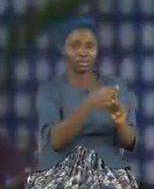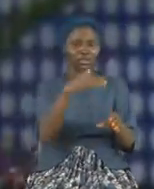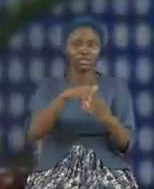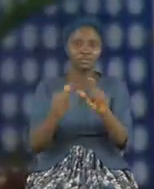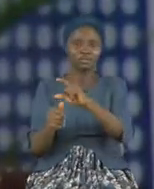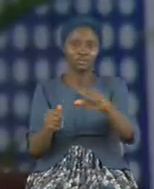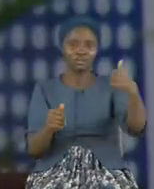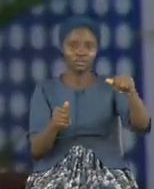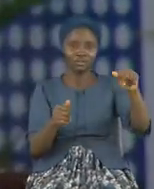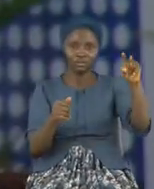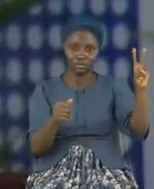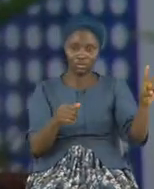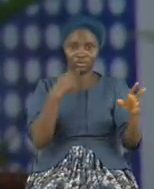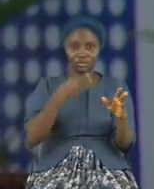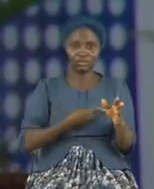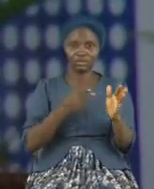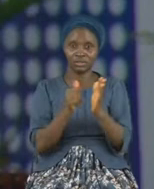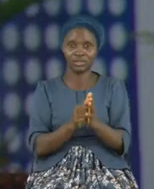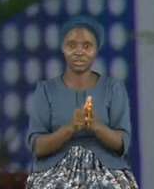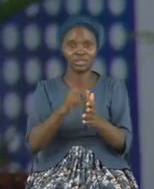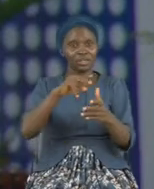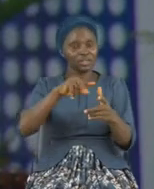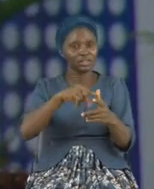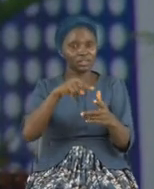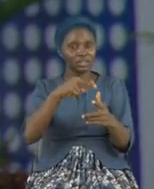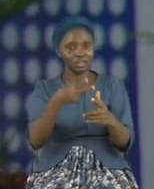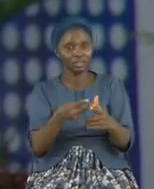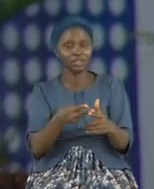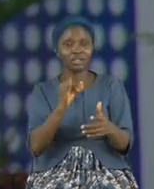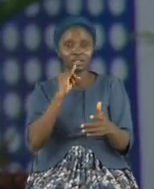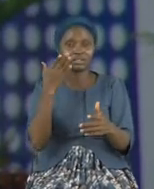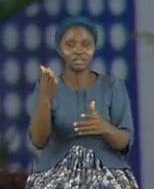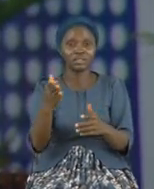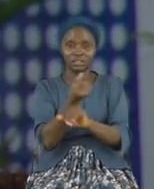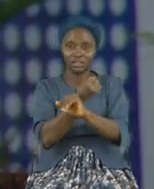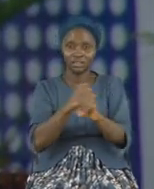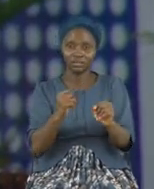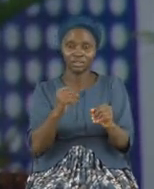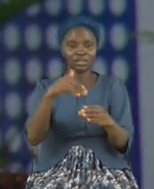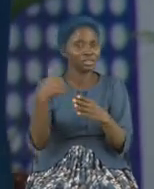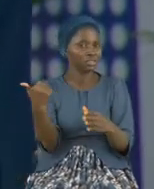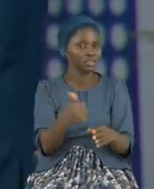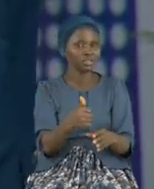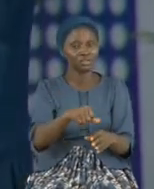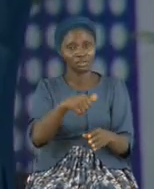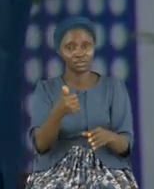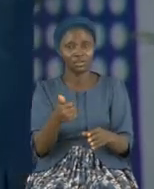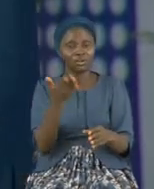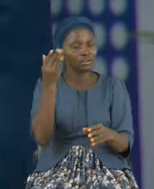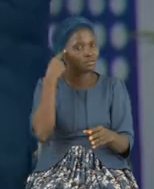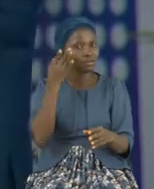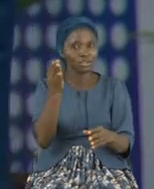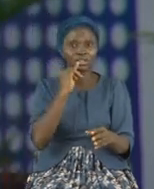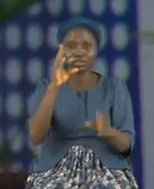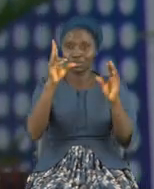us, neither is there salvation in any other, for there is none other